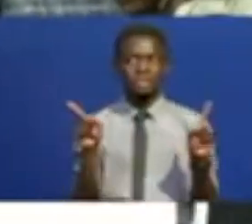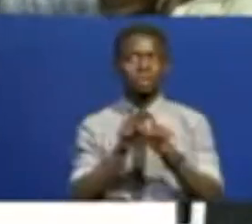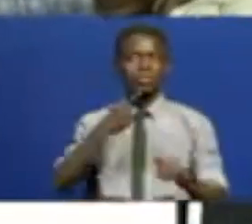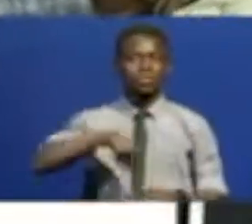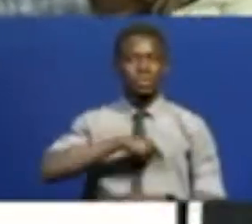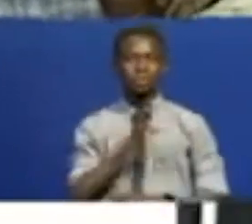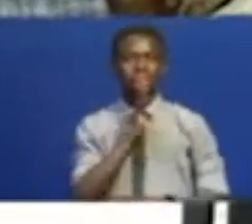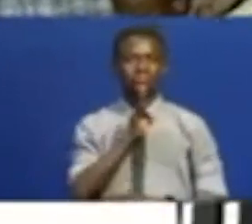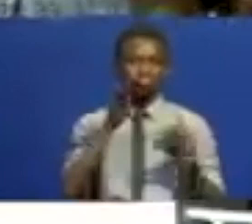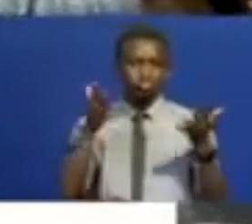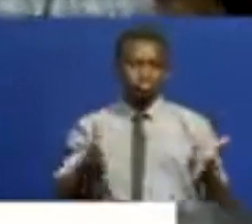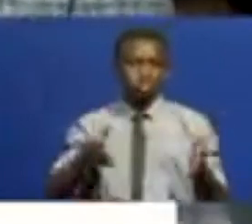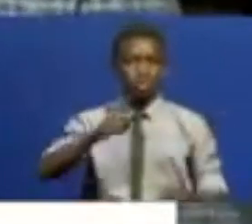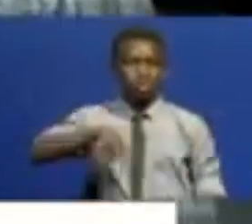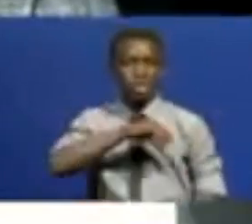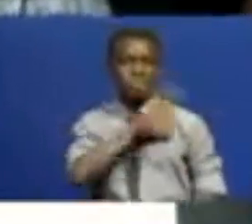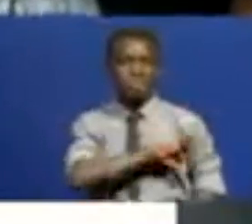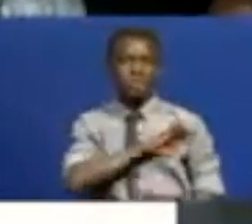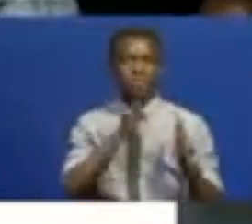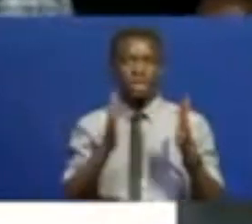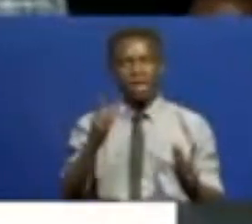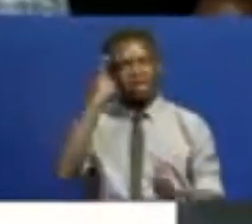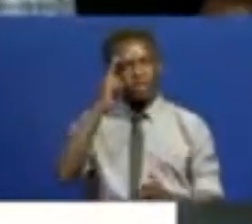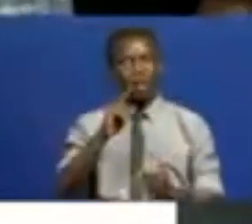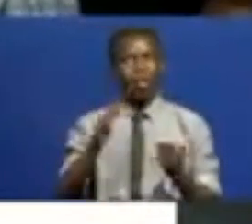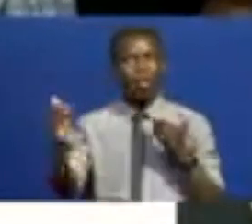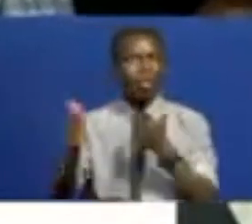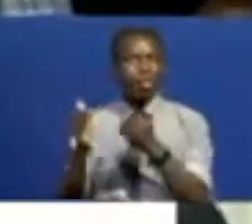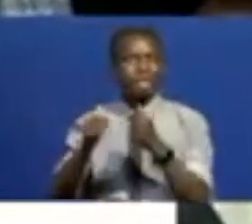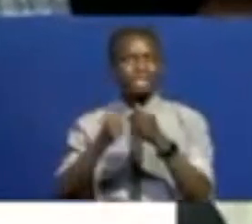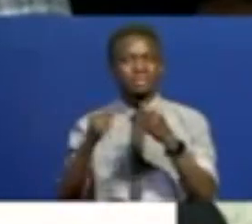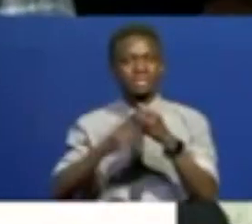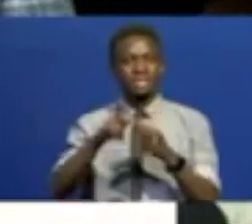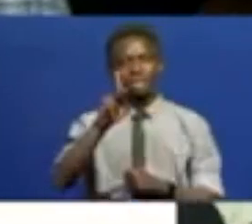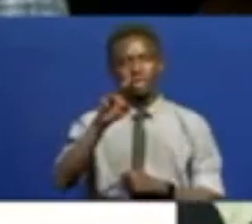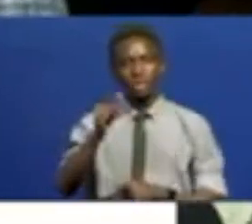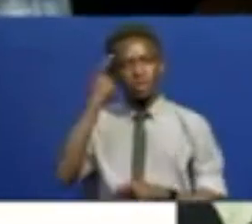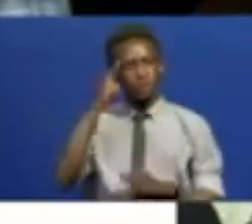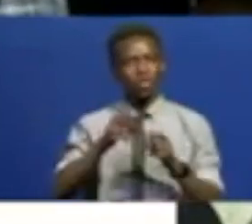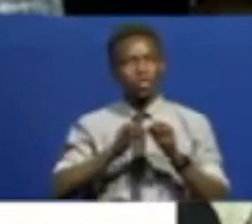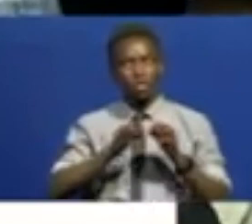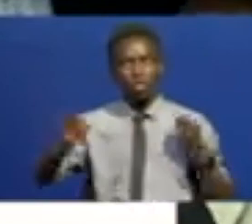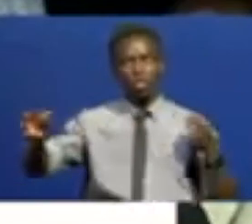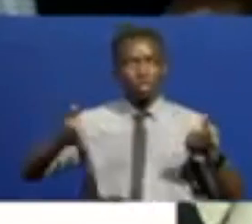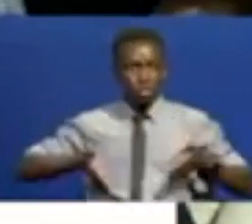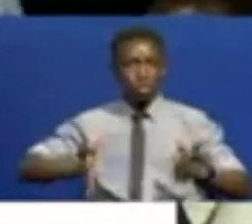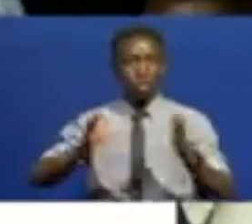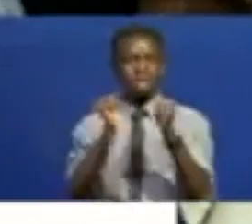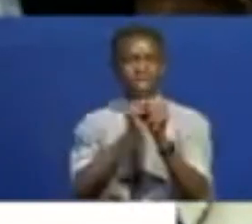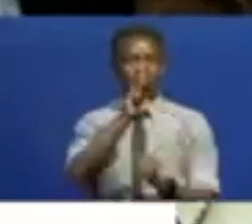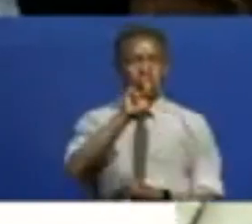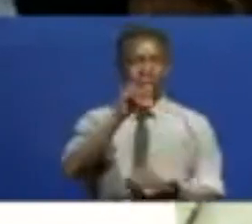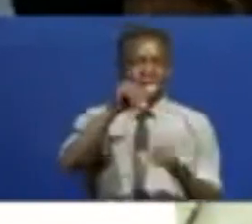we are beneficiaries of close to 17 kilometers of tarmac road, 10 kilometers in town, and we